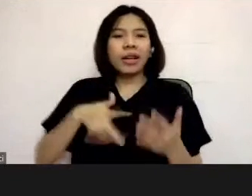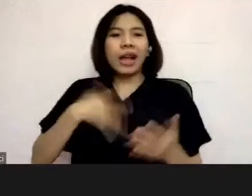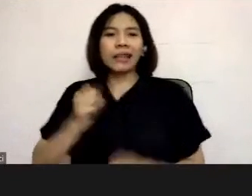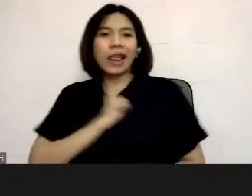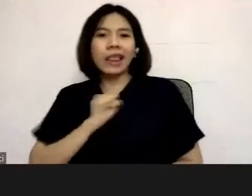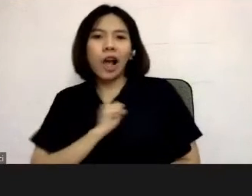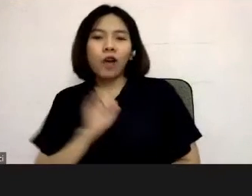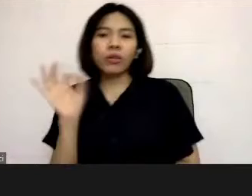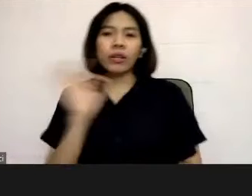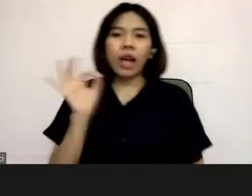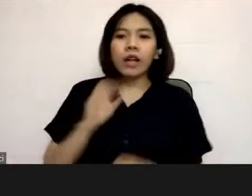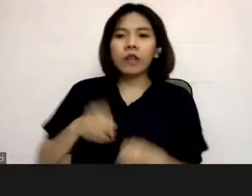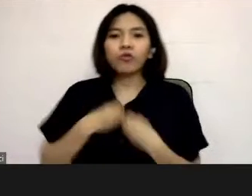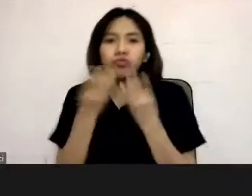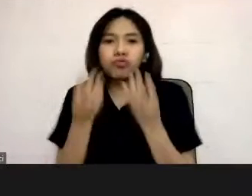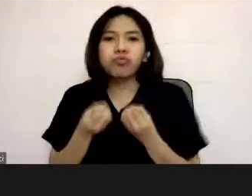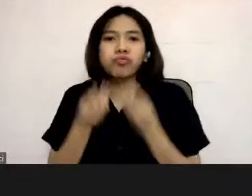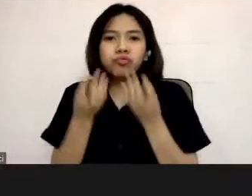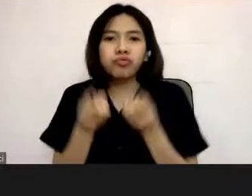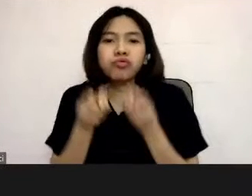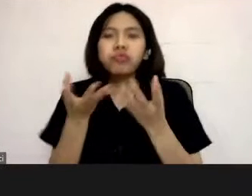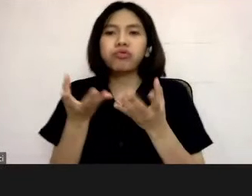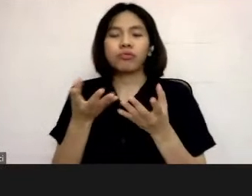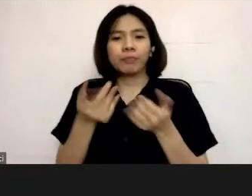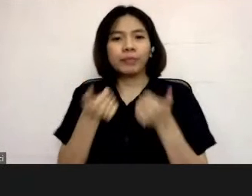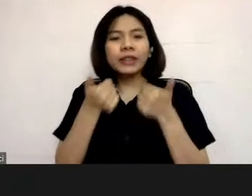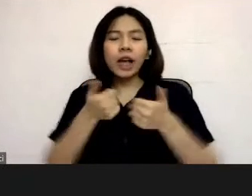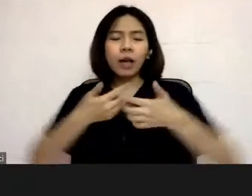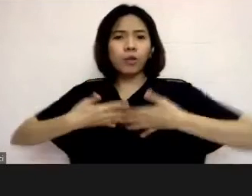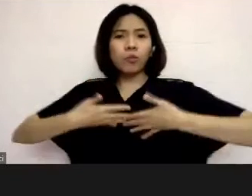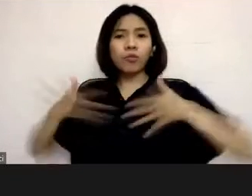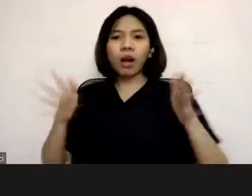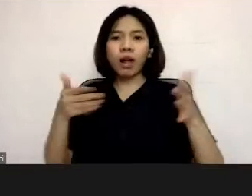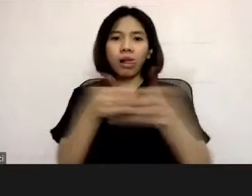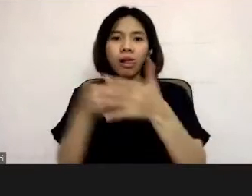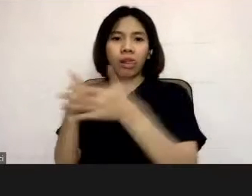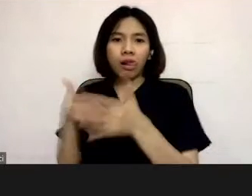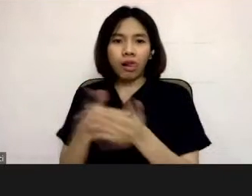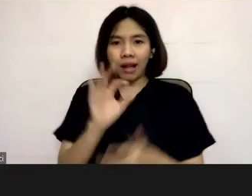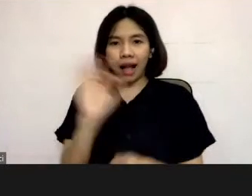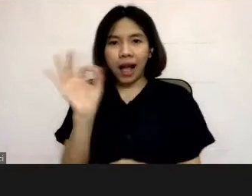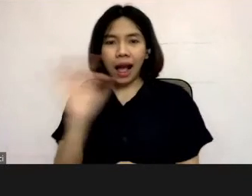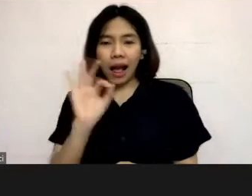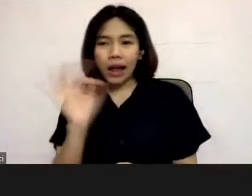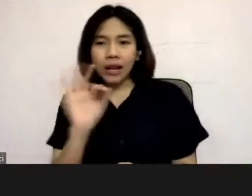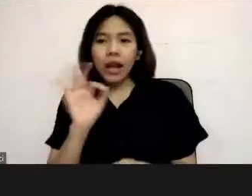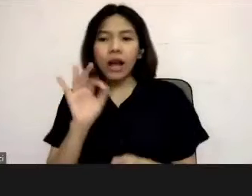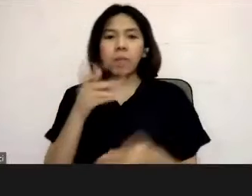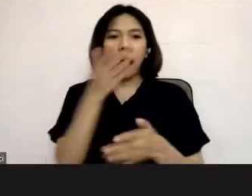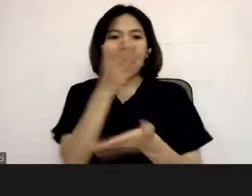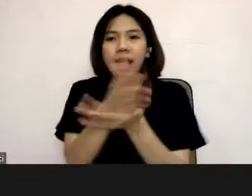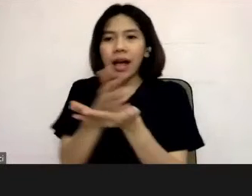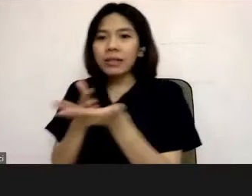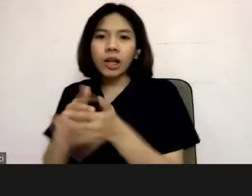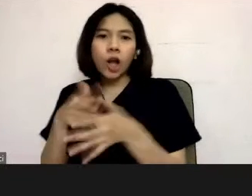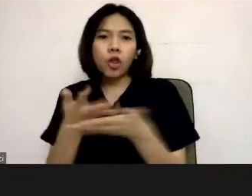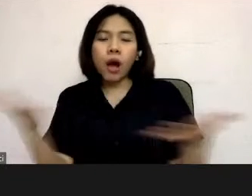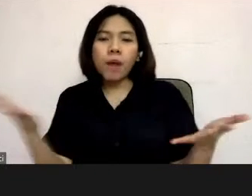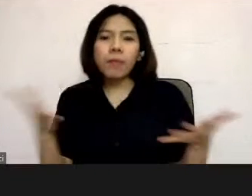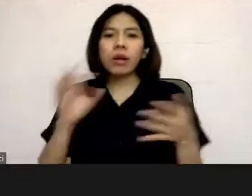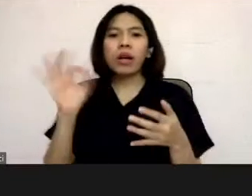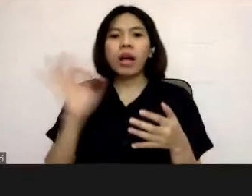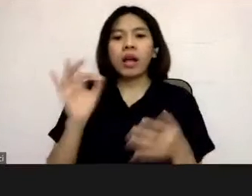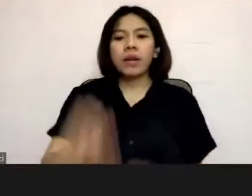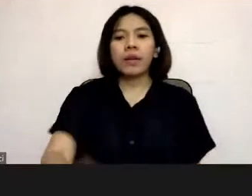exercise fundamental freedom without restriction in either in law or practices. Authorities are demonstrating